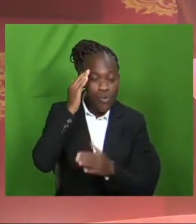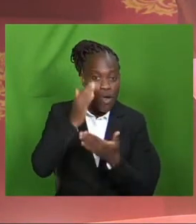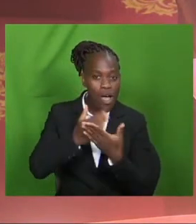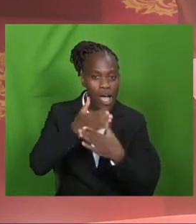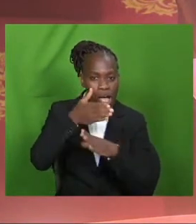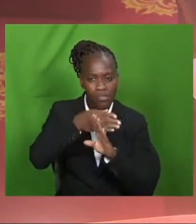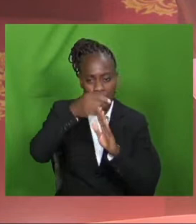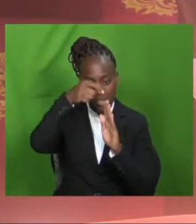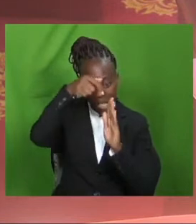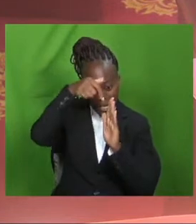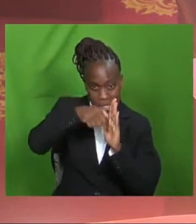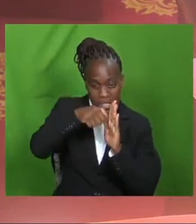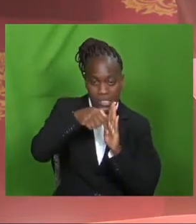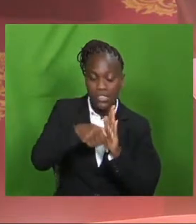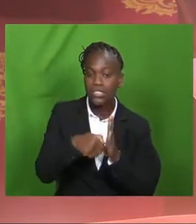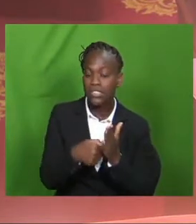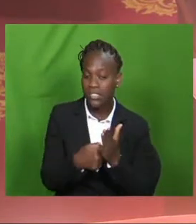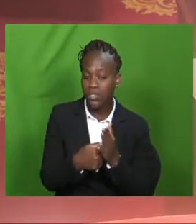detailed